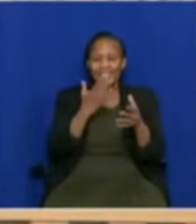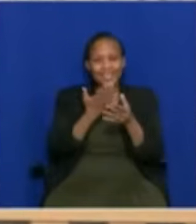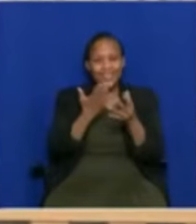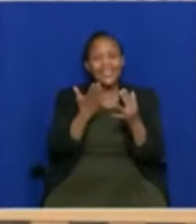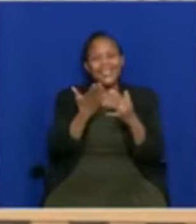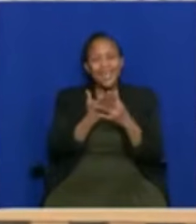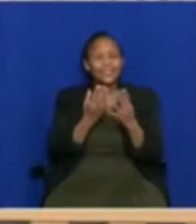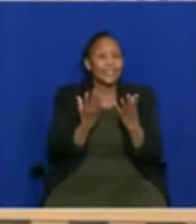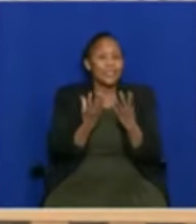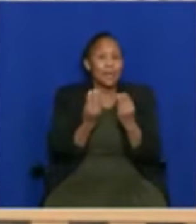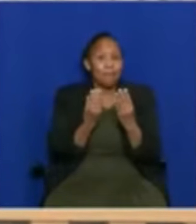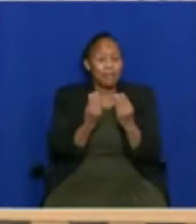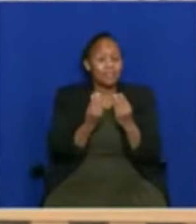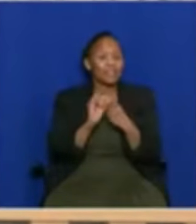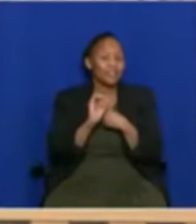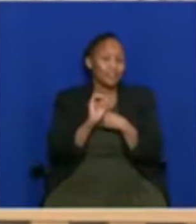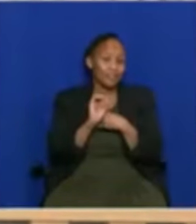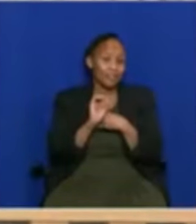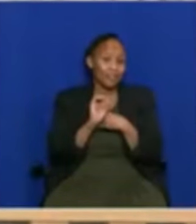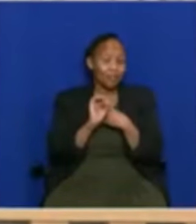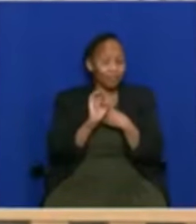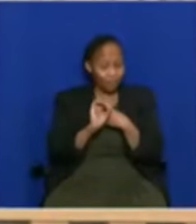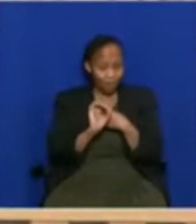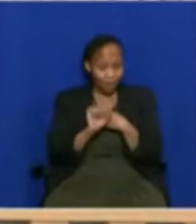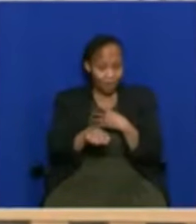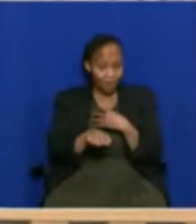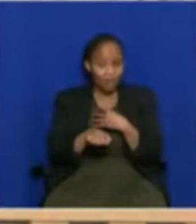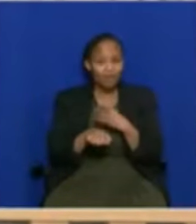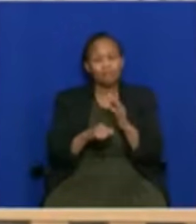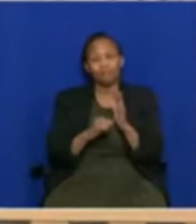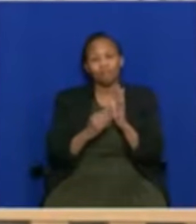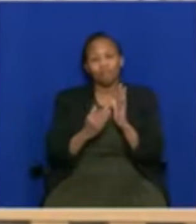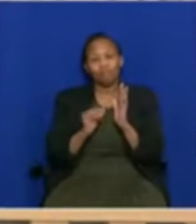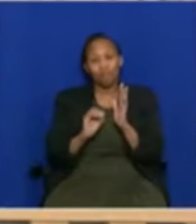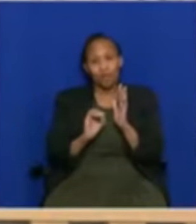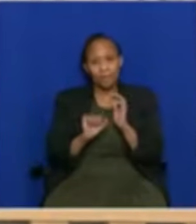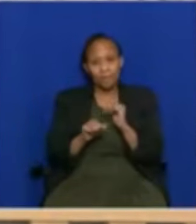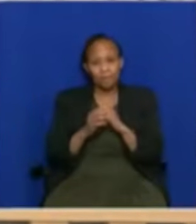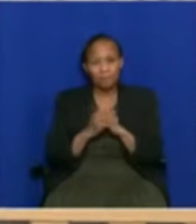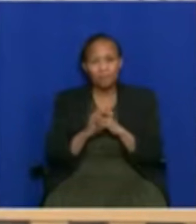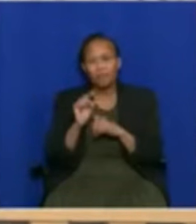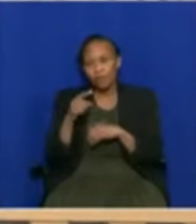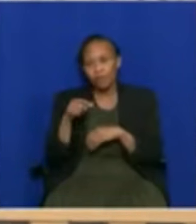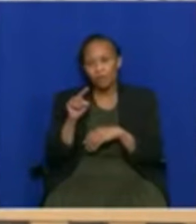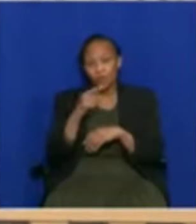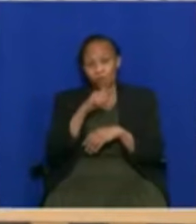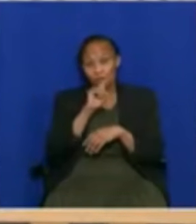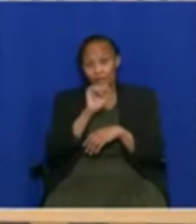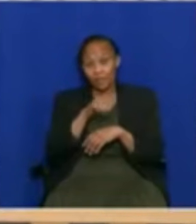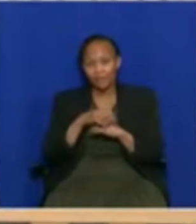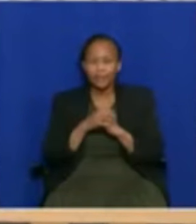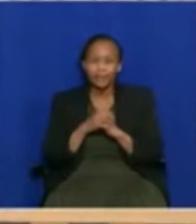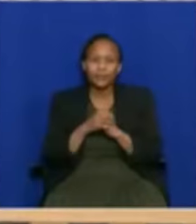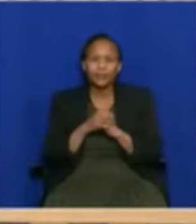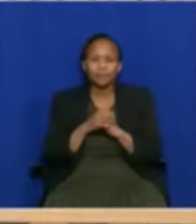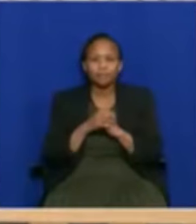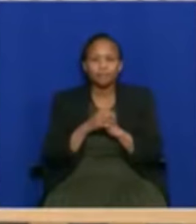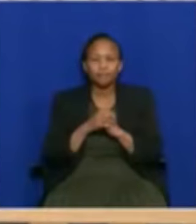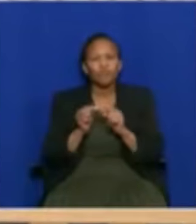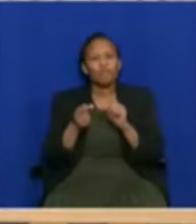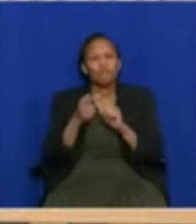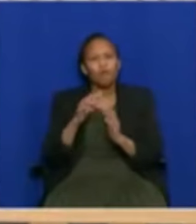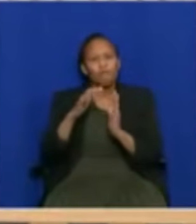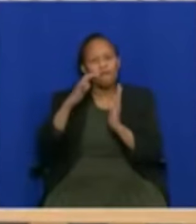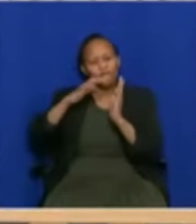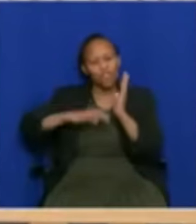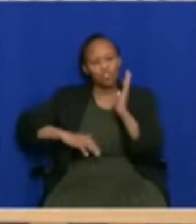see that? Correct. It's on your version. the case numbers are not